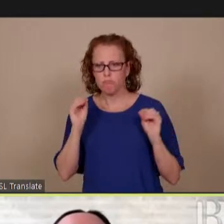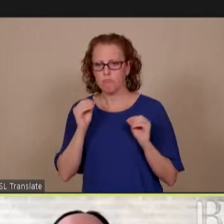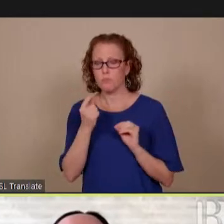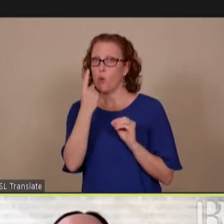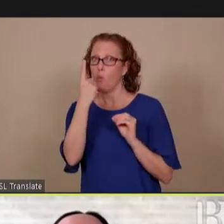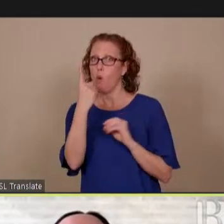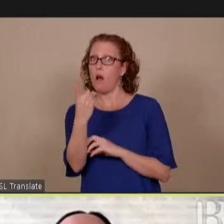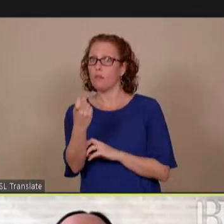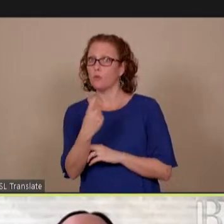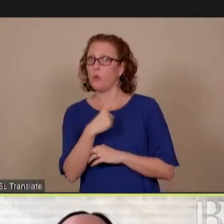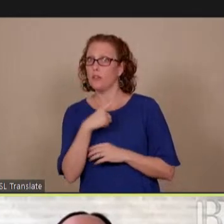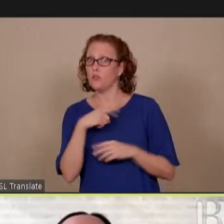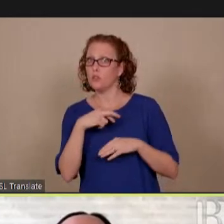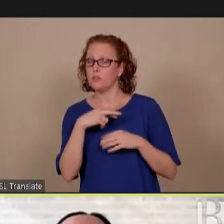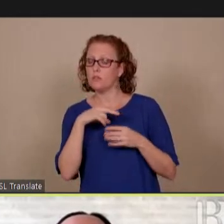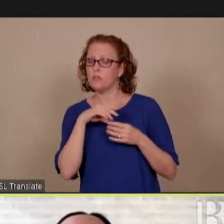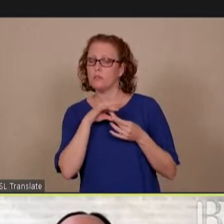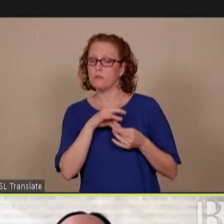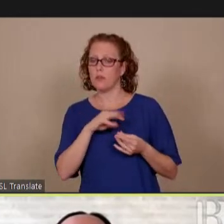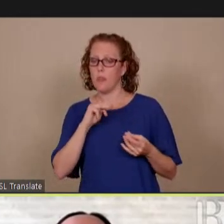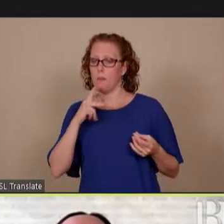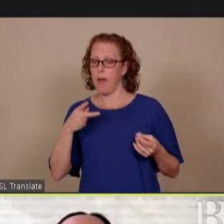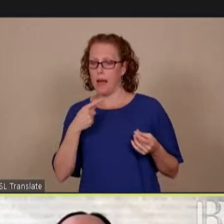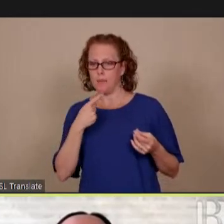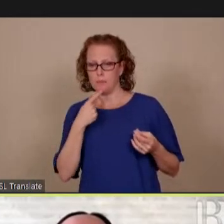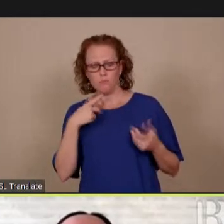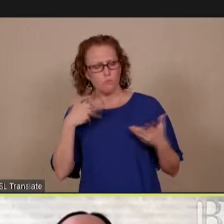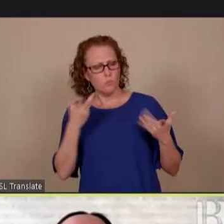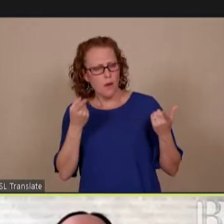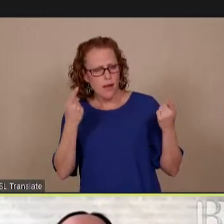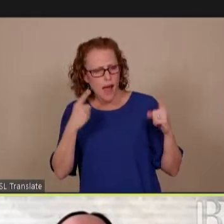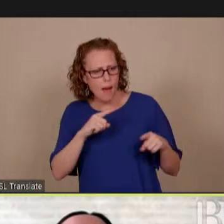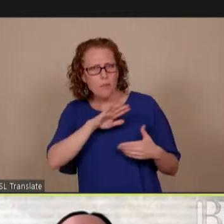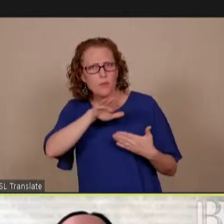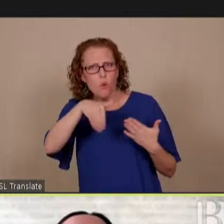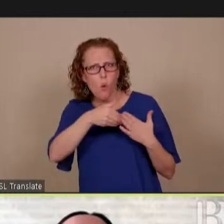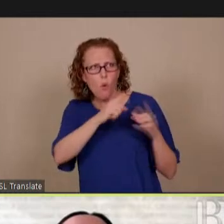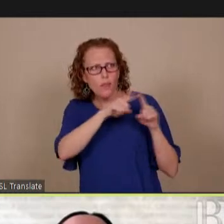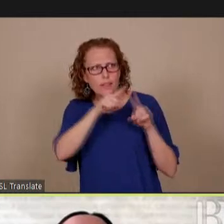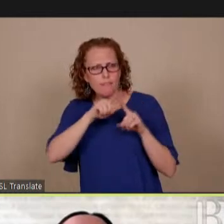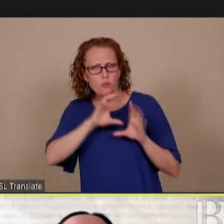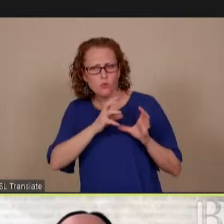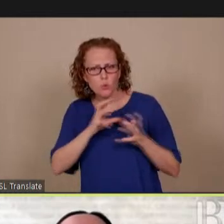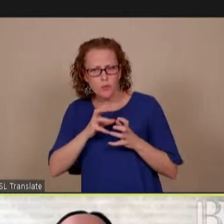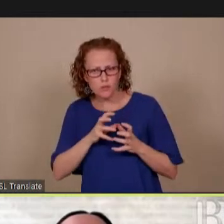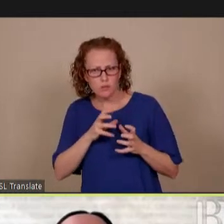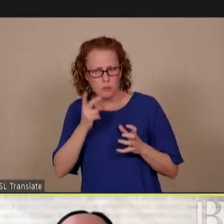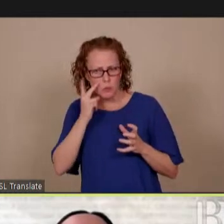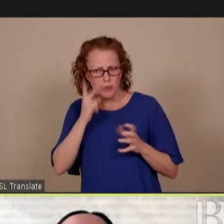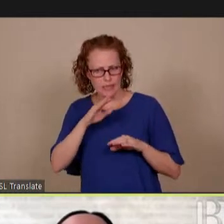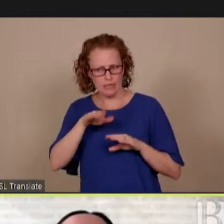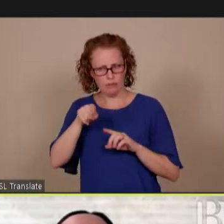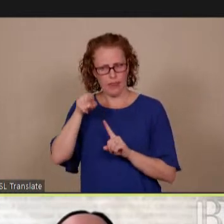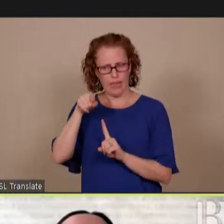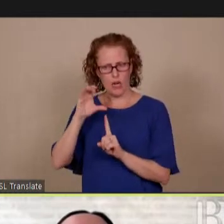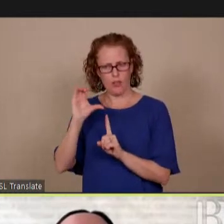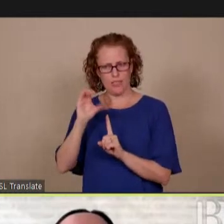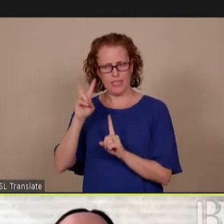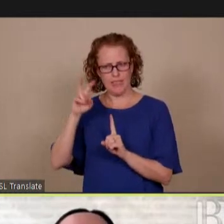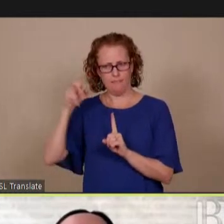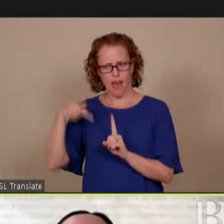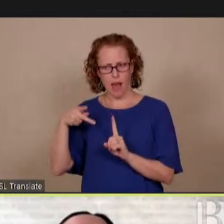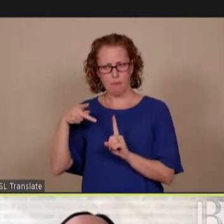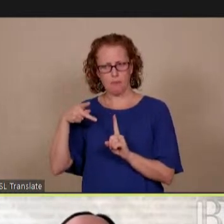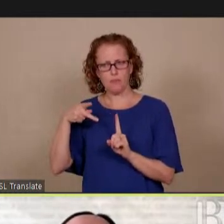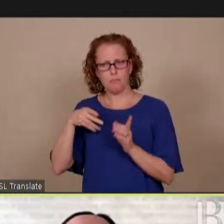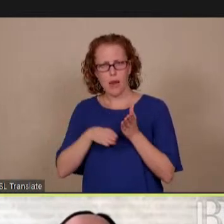happens when you take all the different groups here, all the different CVAC groups that are